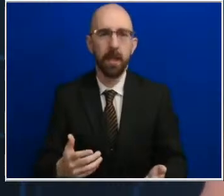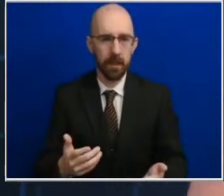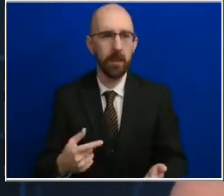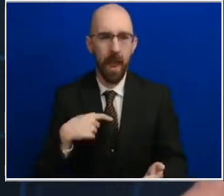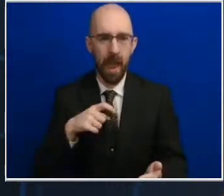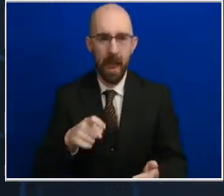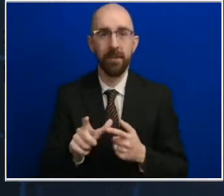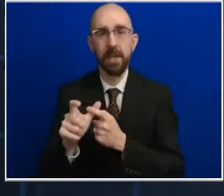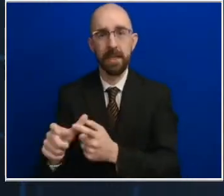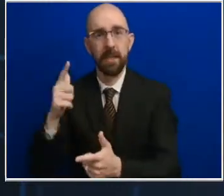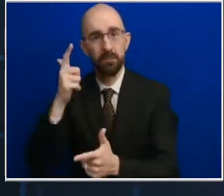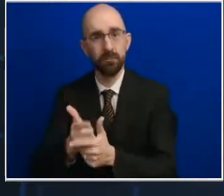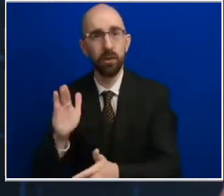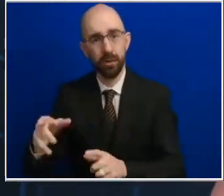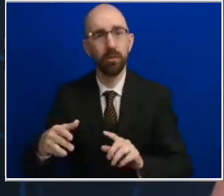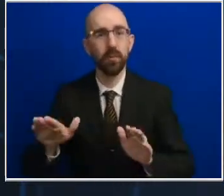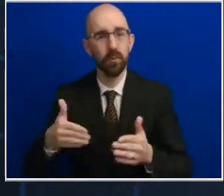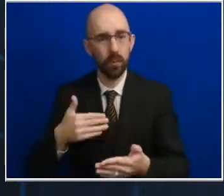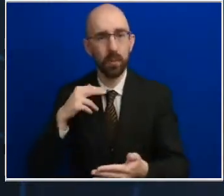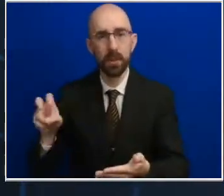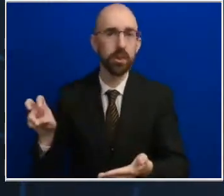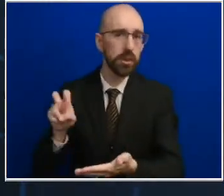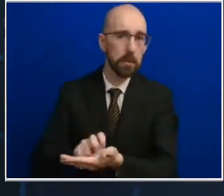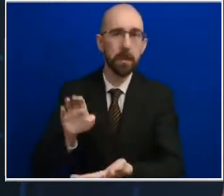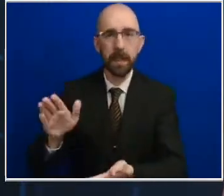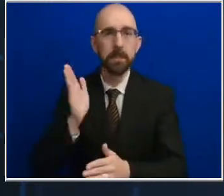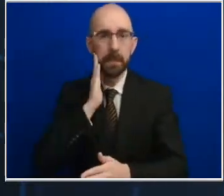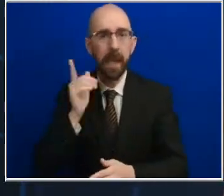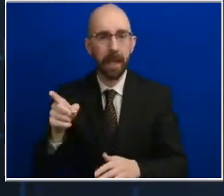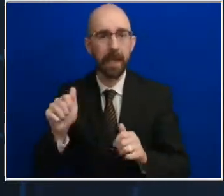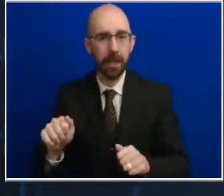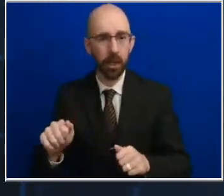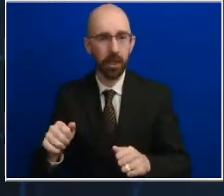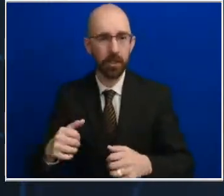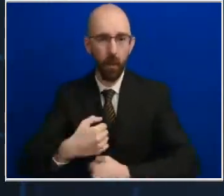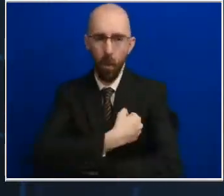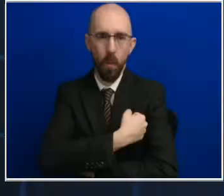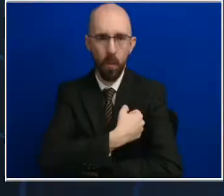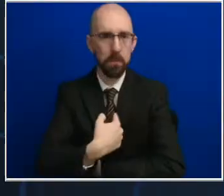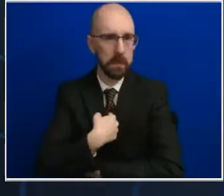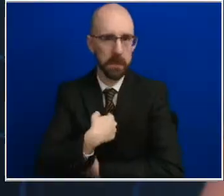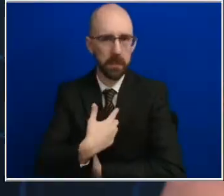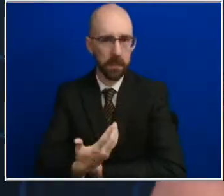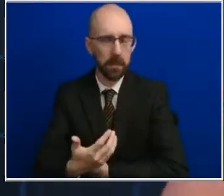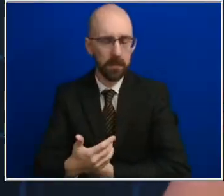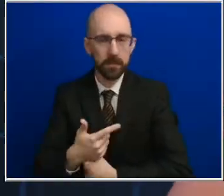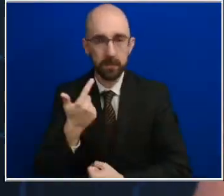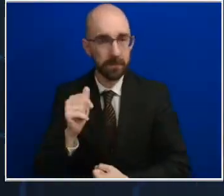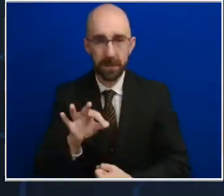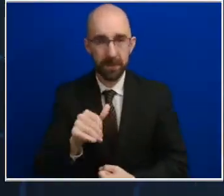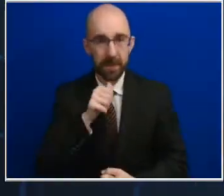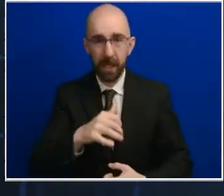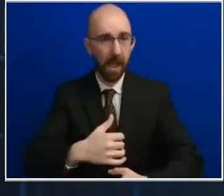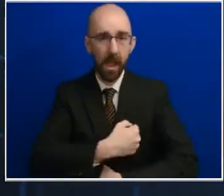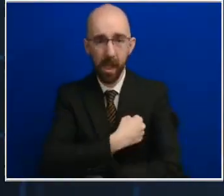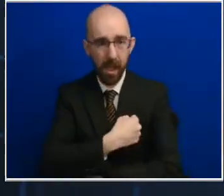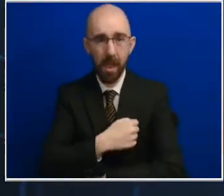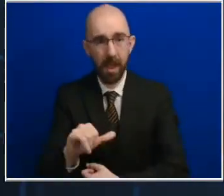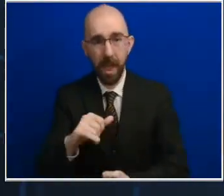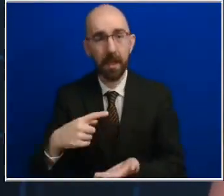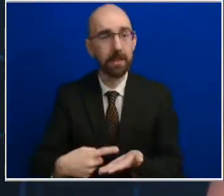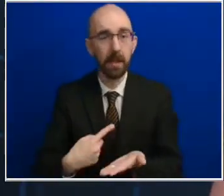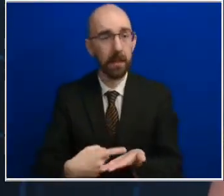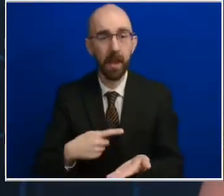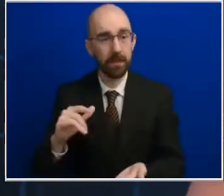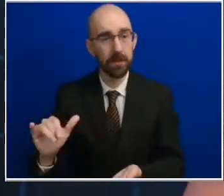brother's room, and I would just jump on his bed because he could grip or hold on to me. Because if not, you know, like sometimes they would just be,